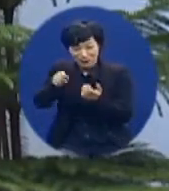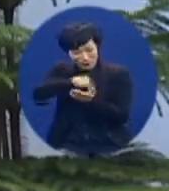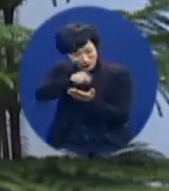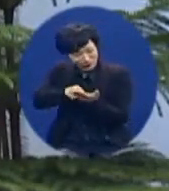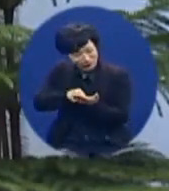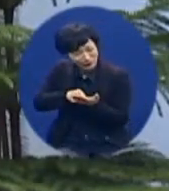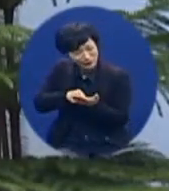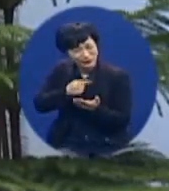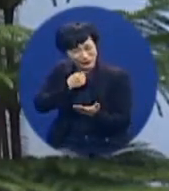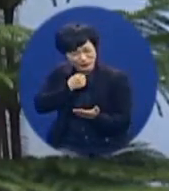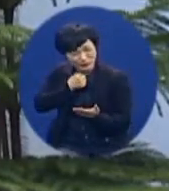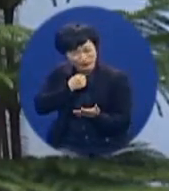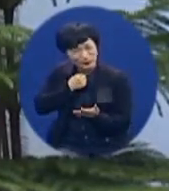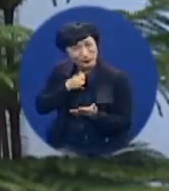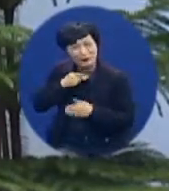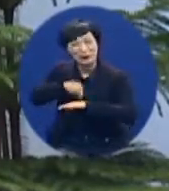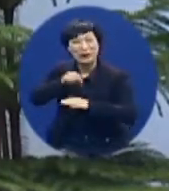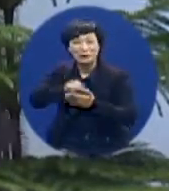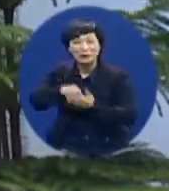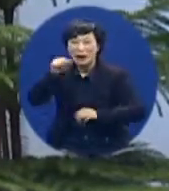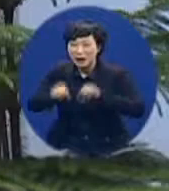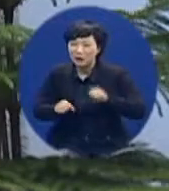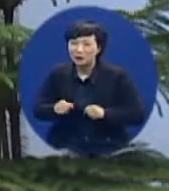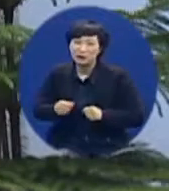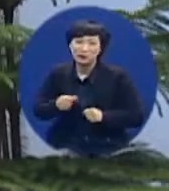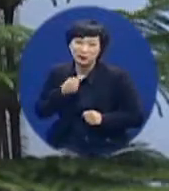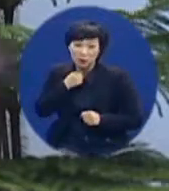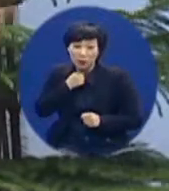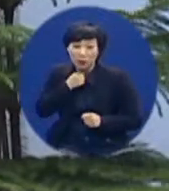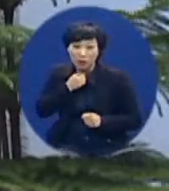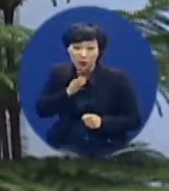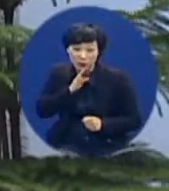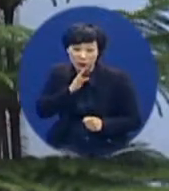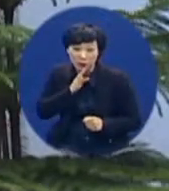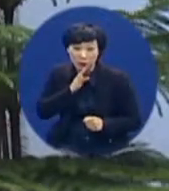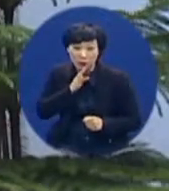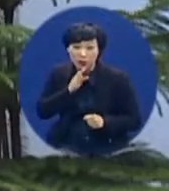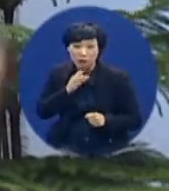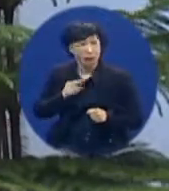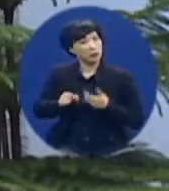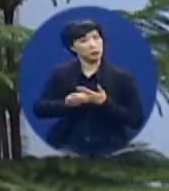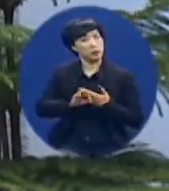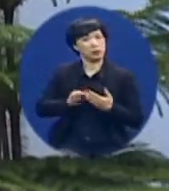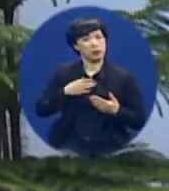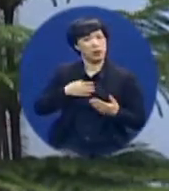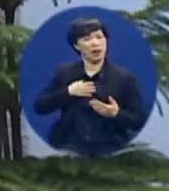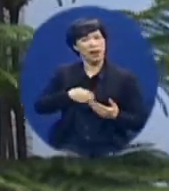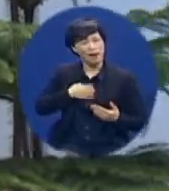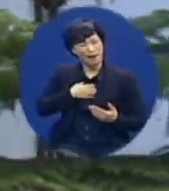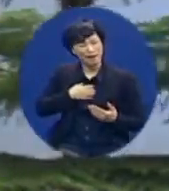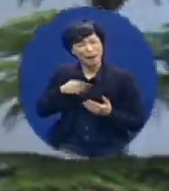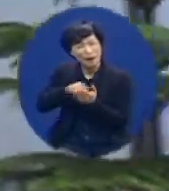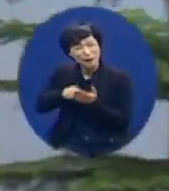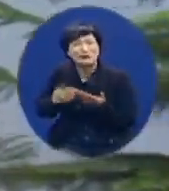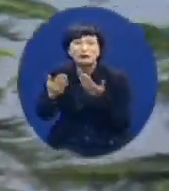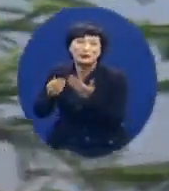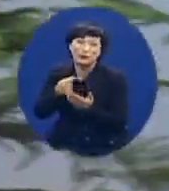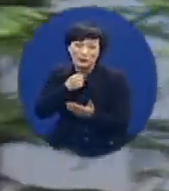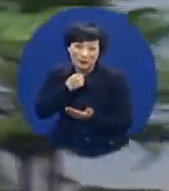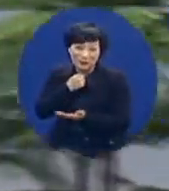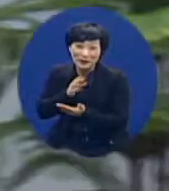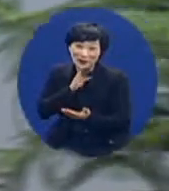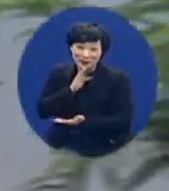repay the grace that we have received. We should feel hurt in our consciousness. We should repay it.